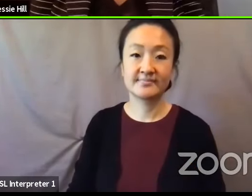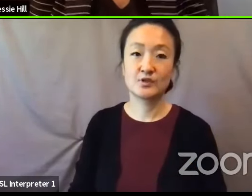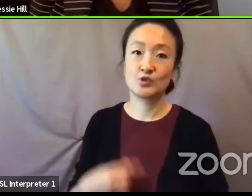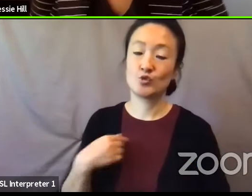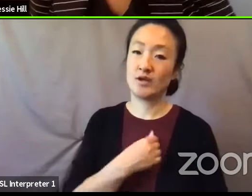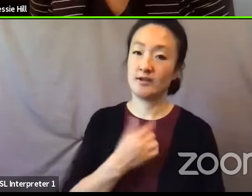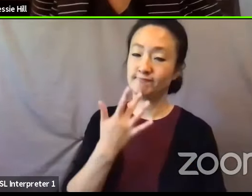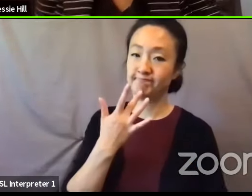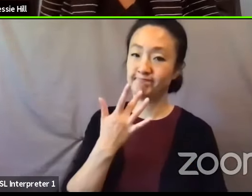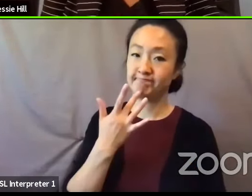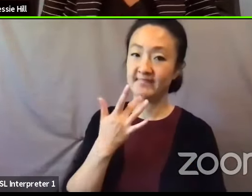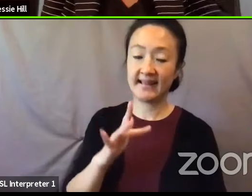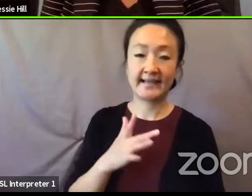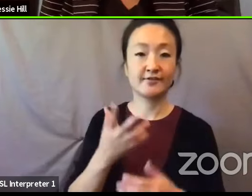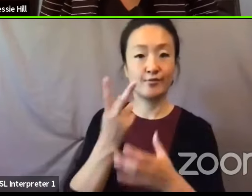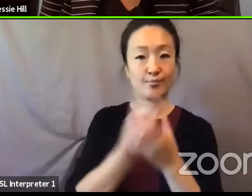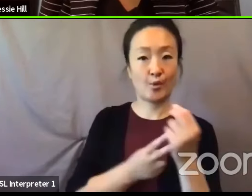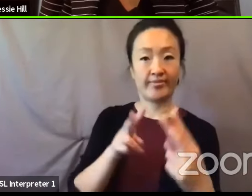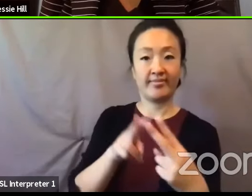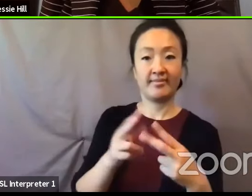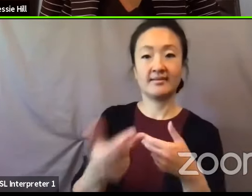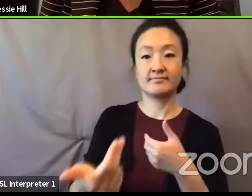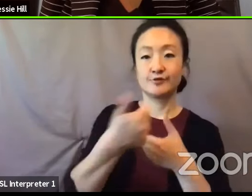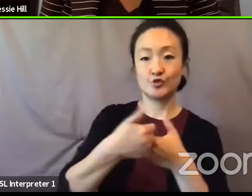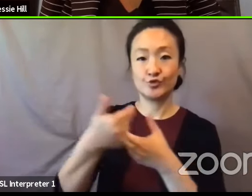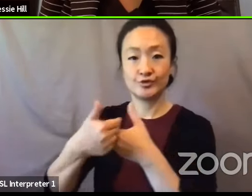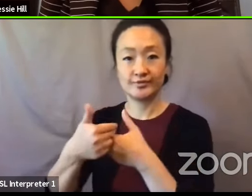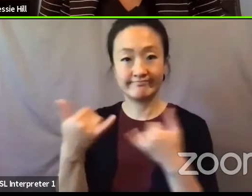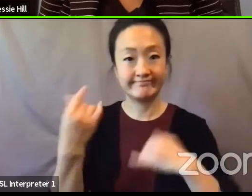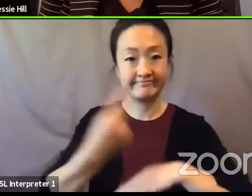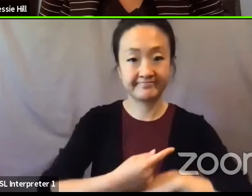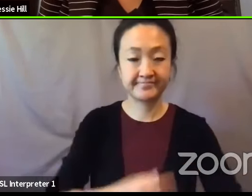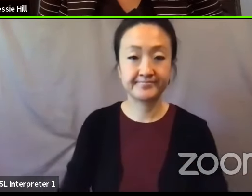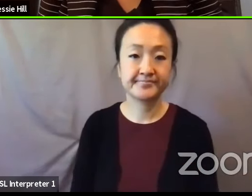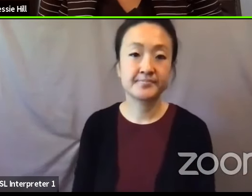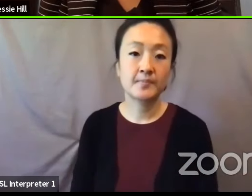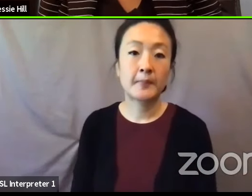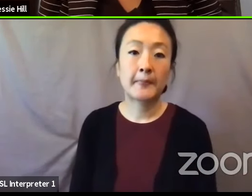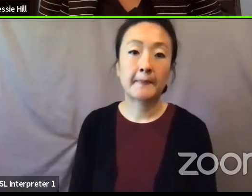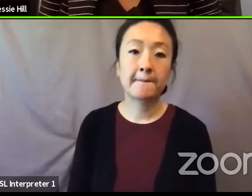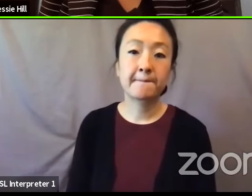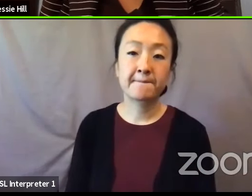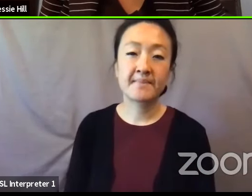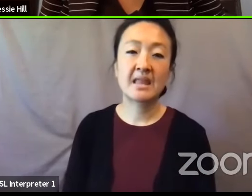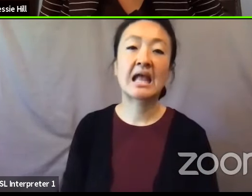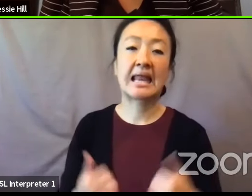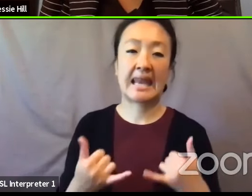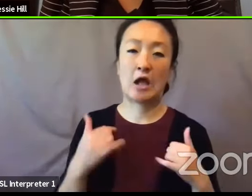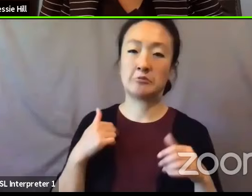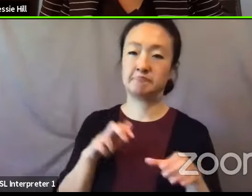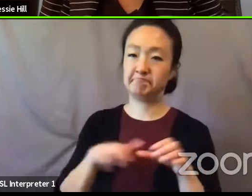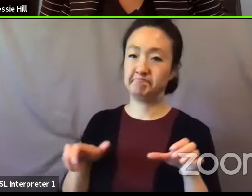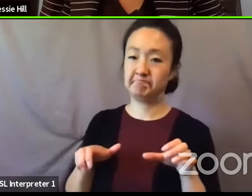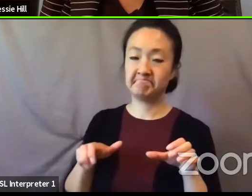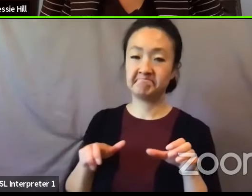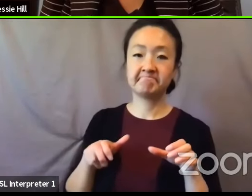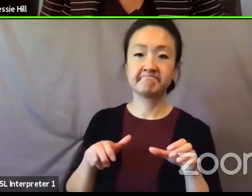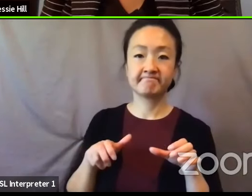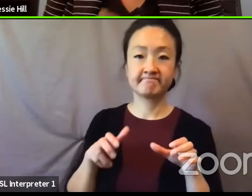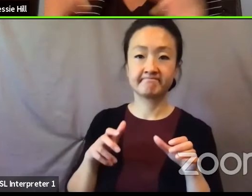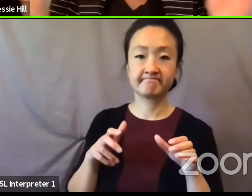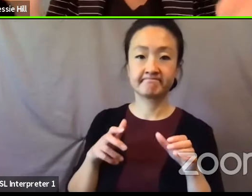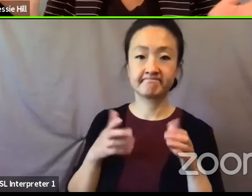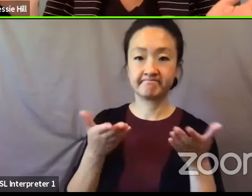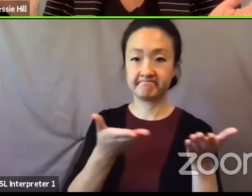have both of these panelists with us today. And I am going to now sort of back out and give,